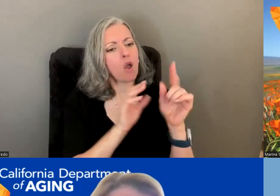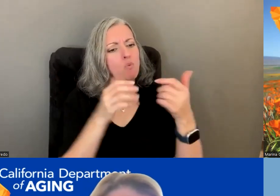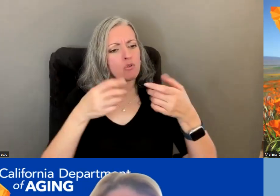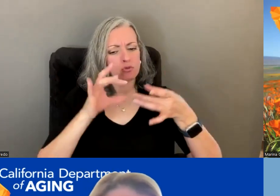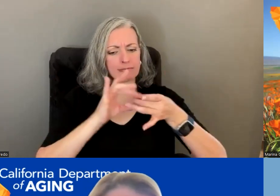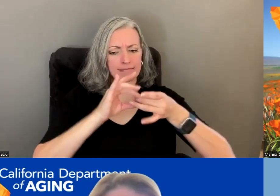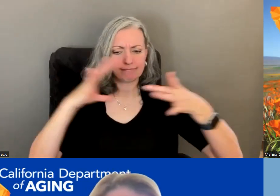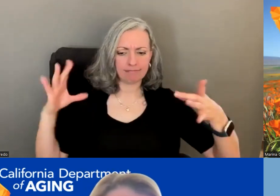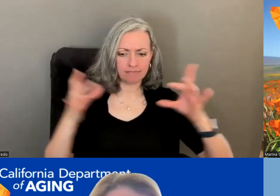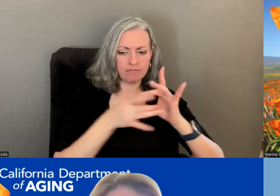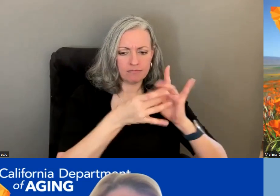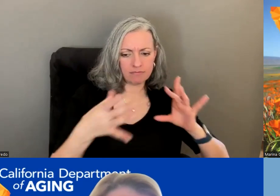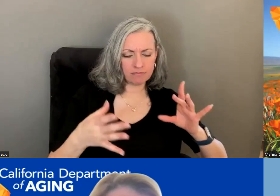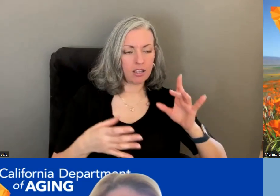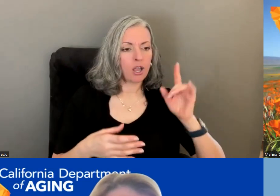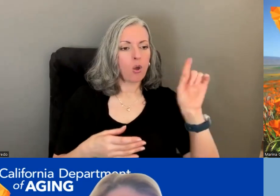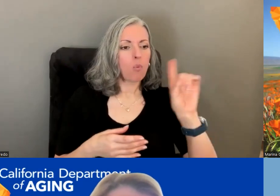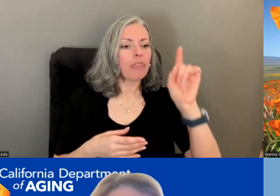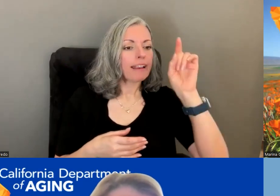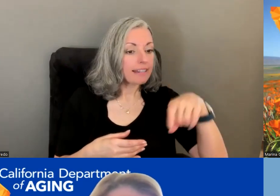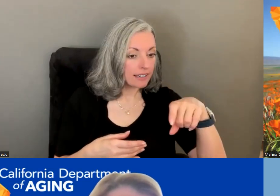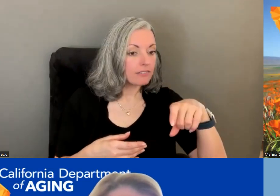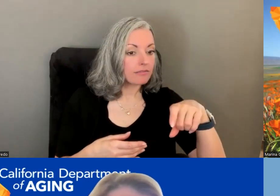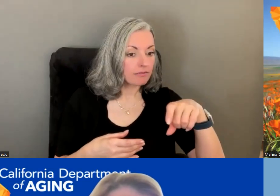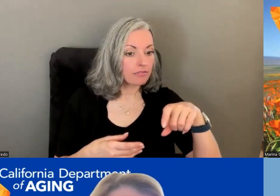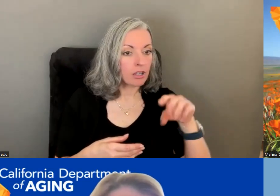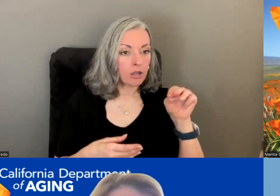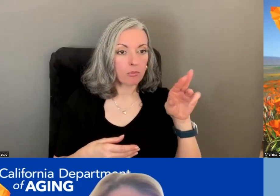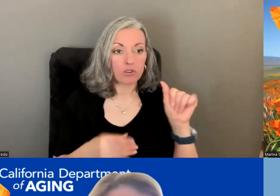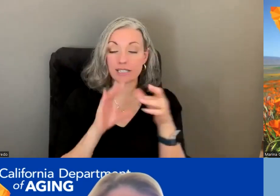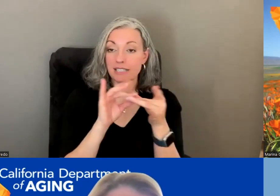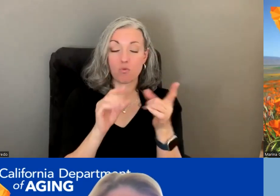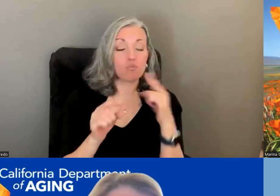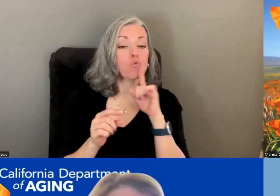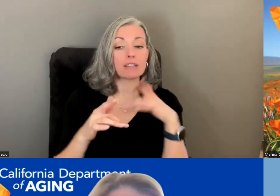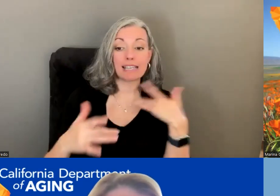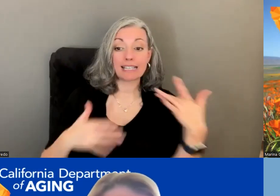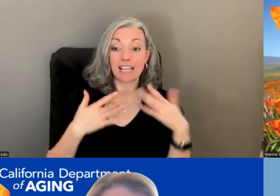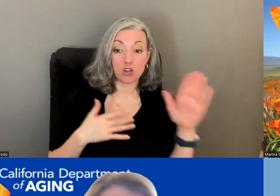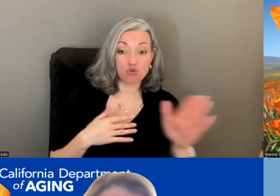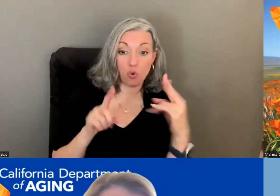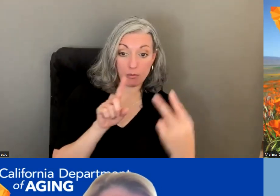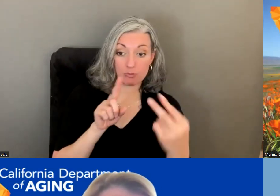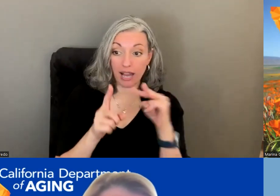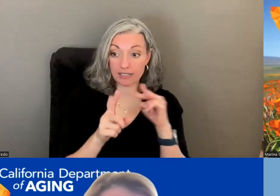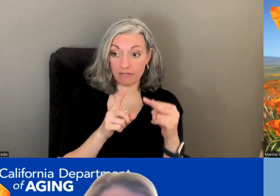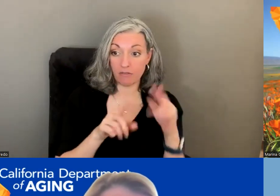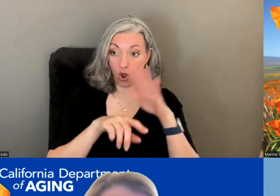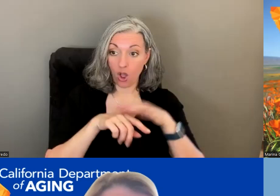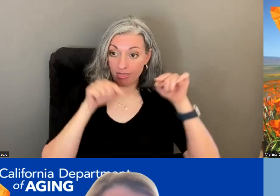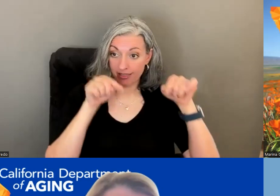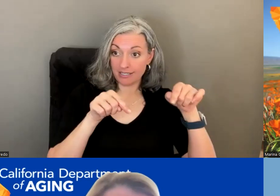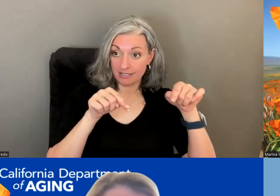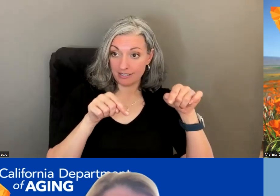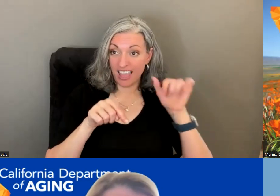where the needs are. So as Marina said, we're just super excited to have your perspective on this, and